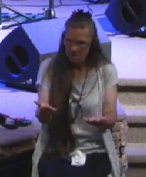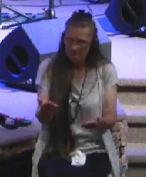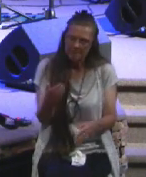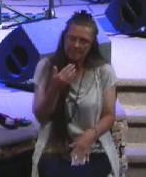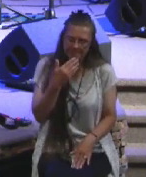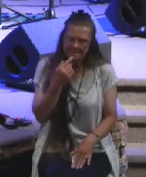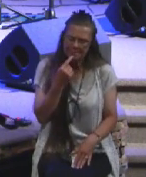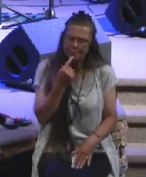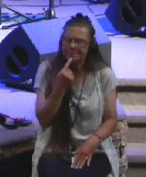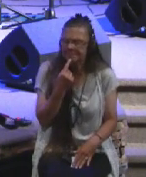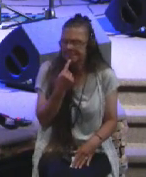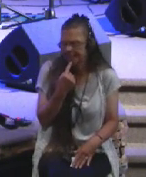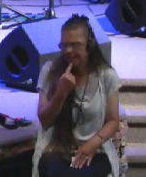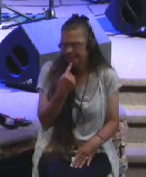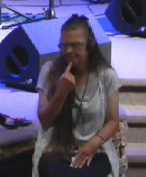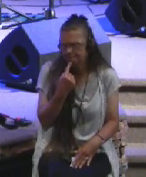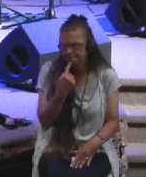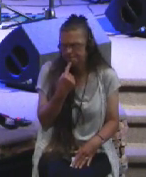say